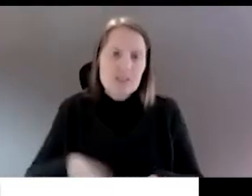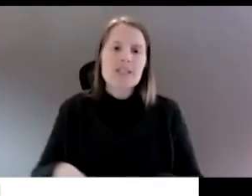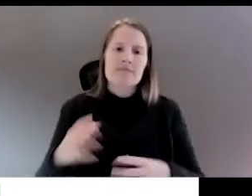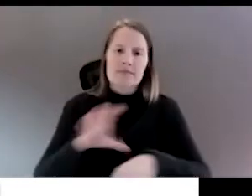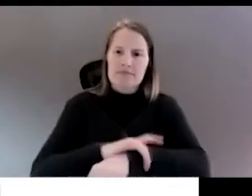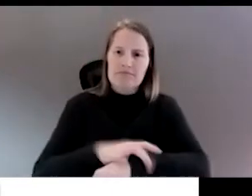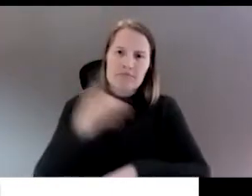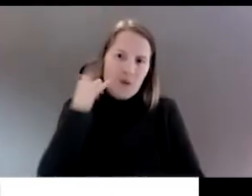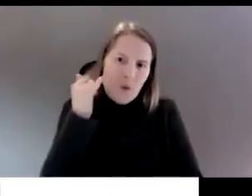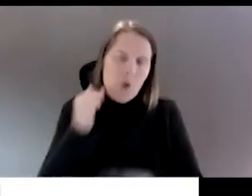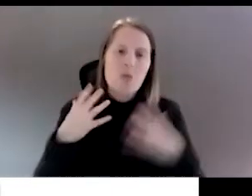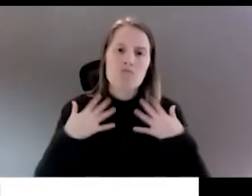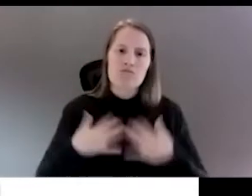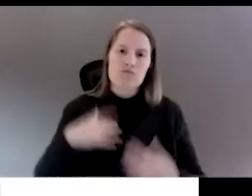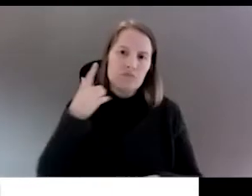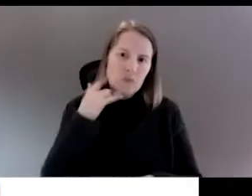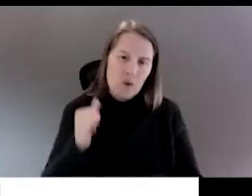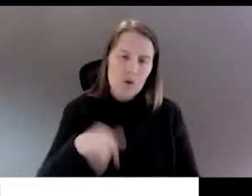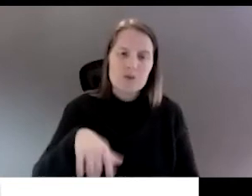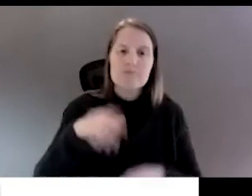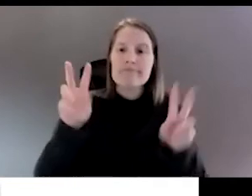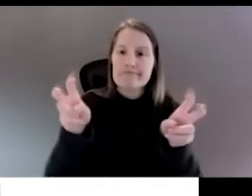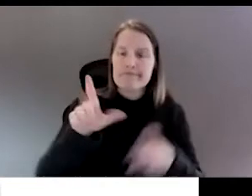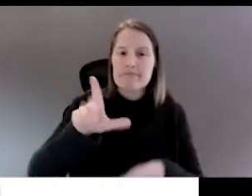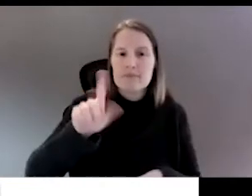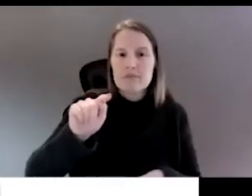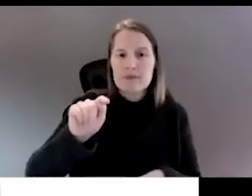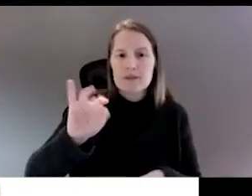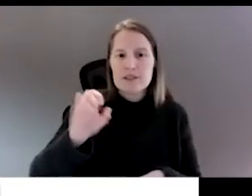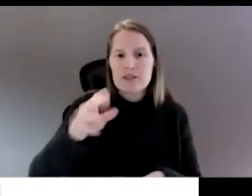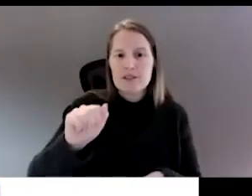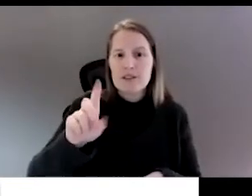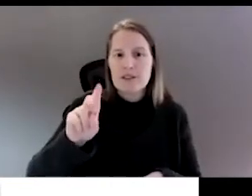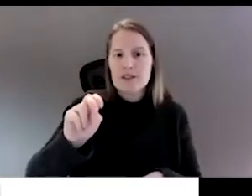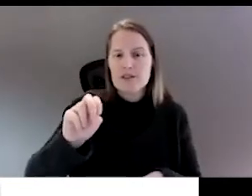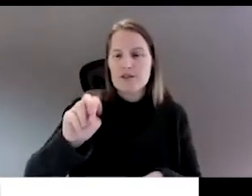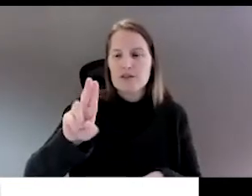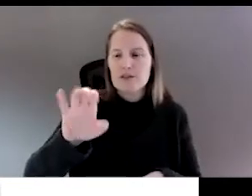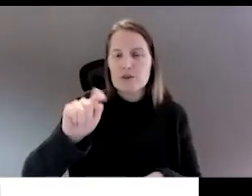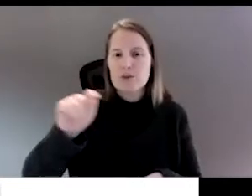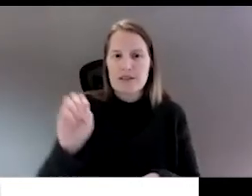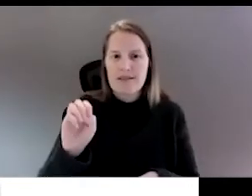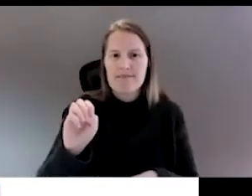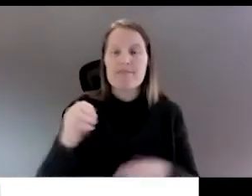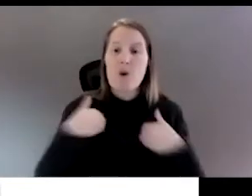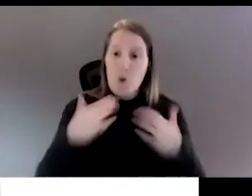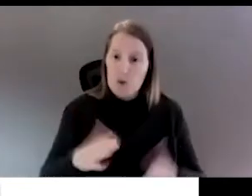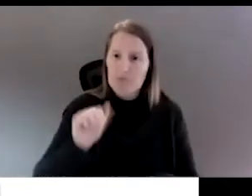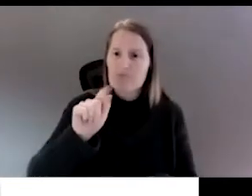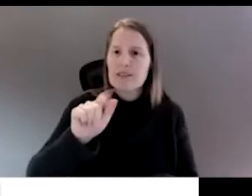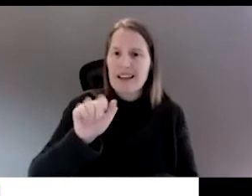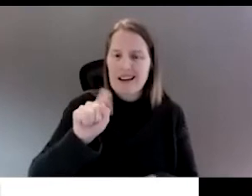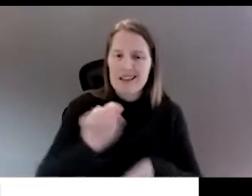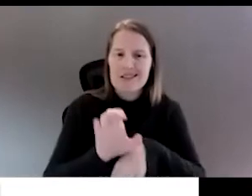Doucette, Owner, Catalyst Consulting. Visual description: Smiling white woman with shoulder-length, dirty blonde